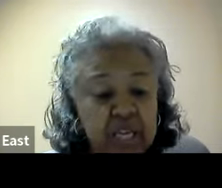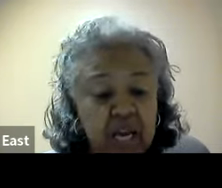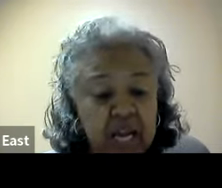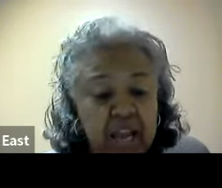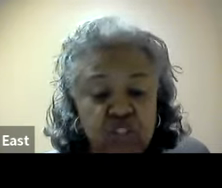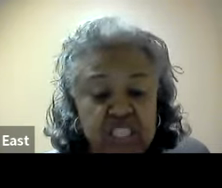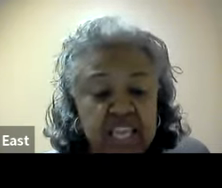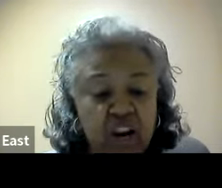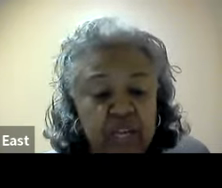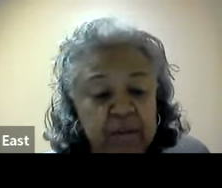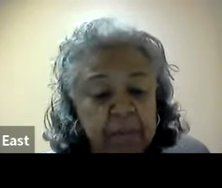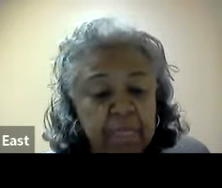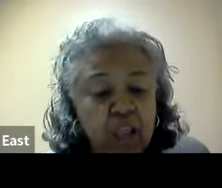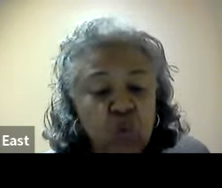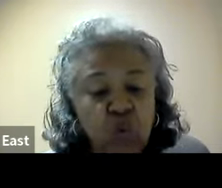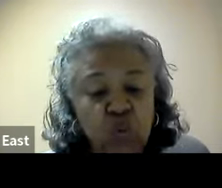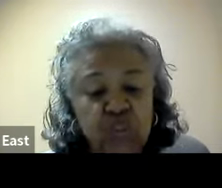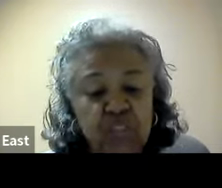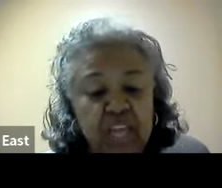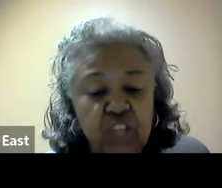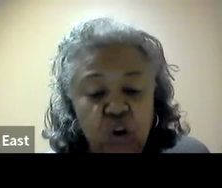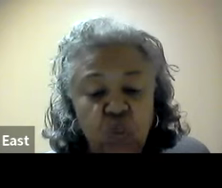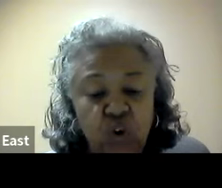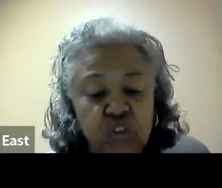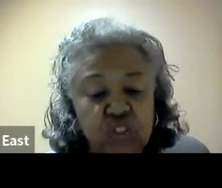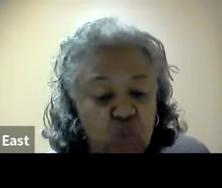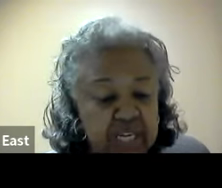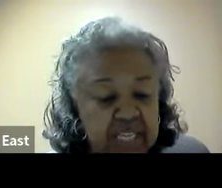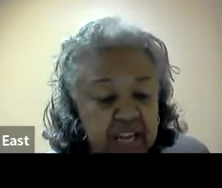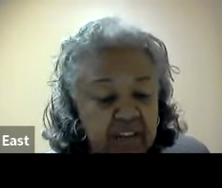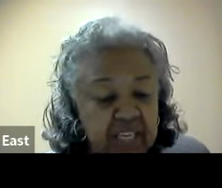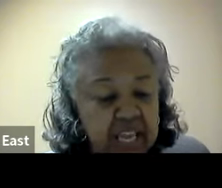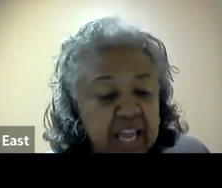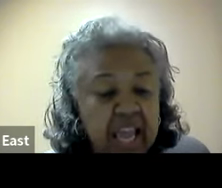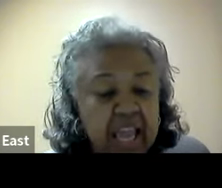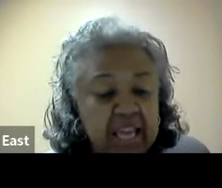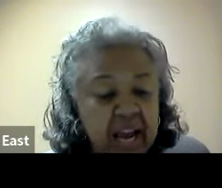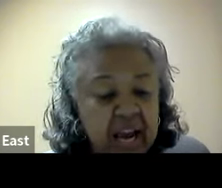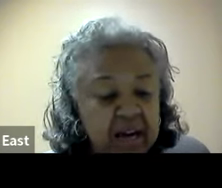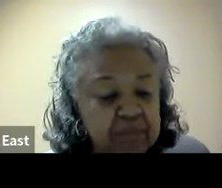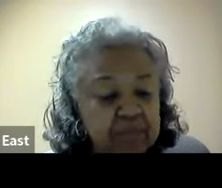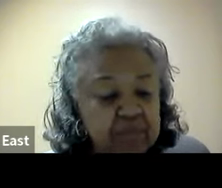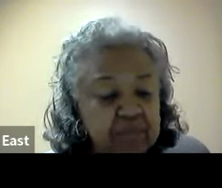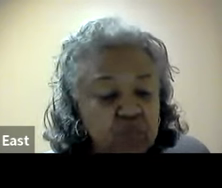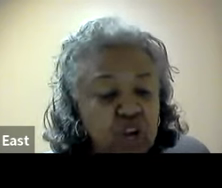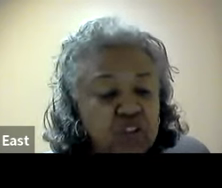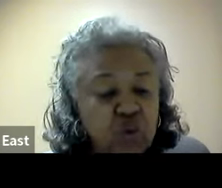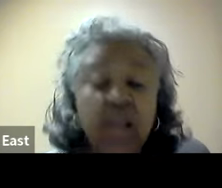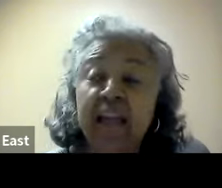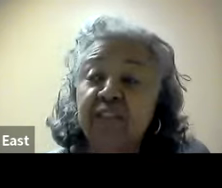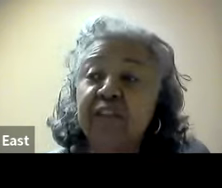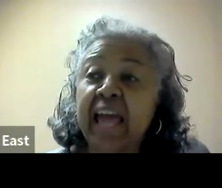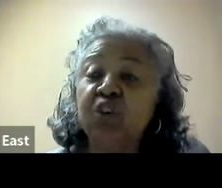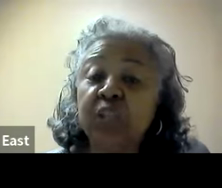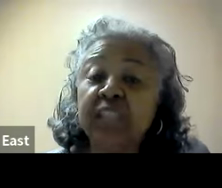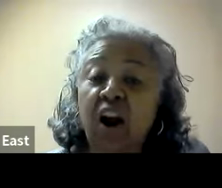the houses in the area. We work with the healthcare workers of Wyandotte County. And we also